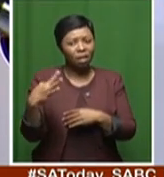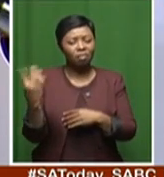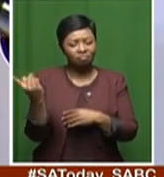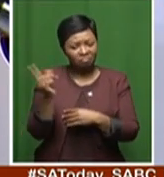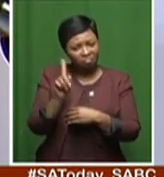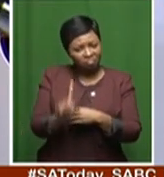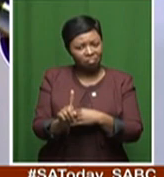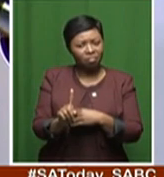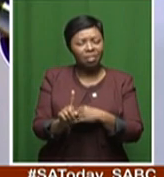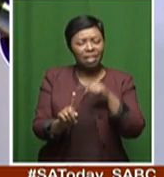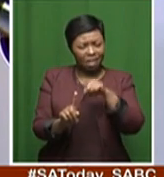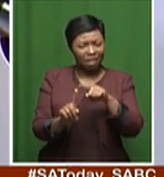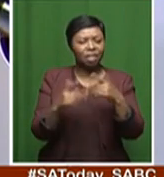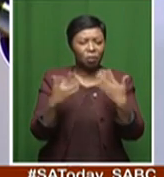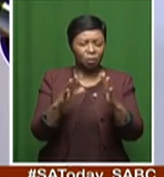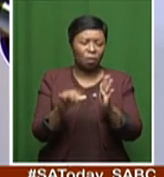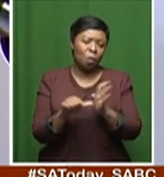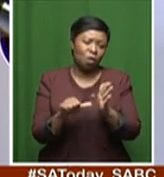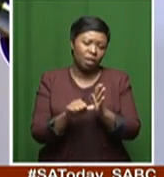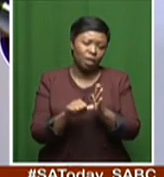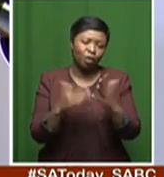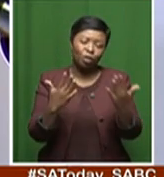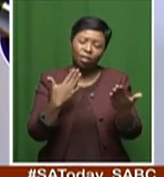is important. So thank you very much